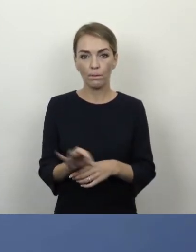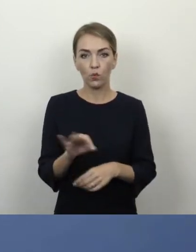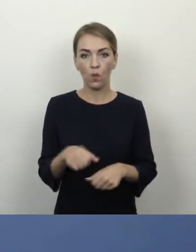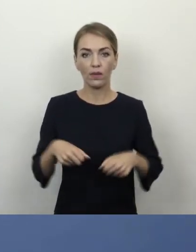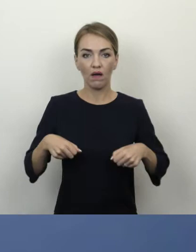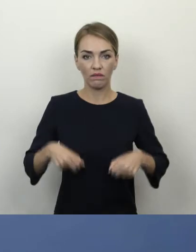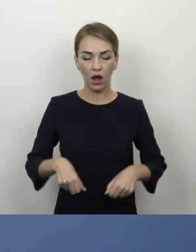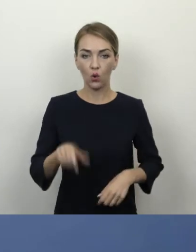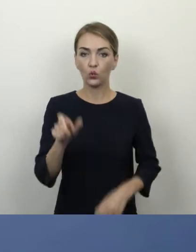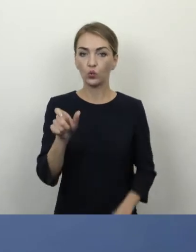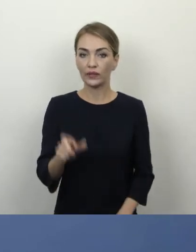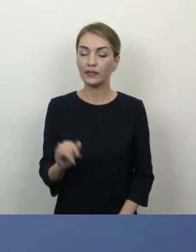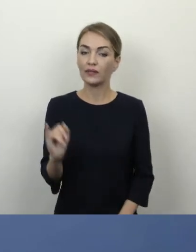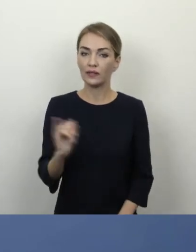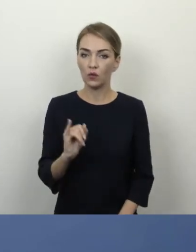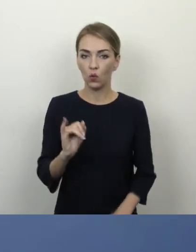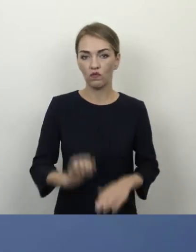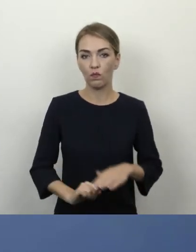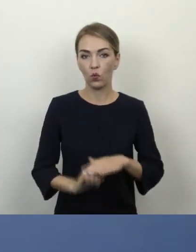described in the law with sufficient